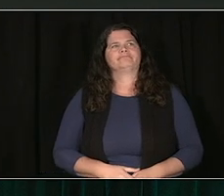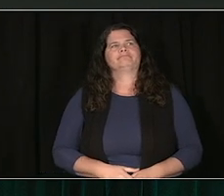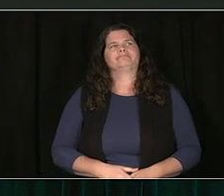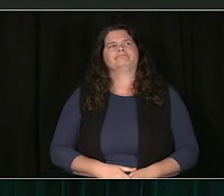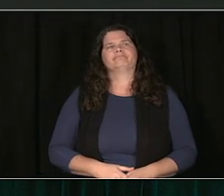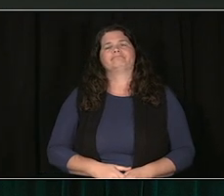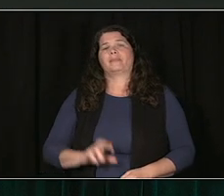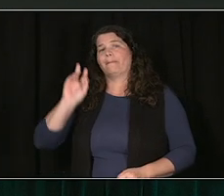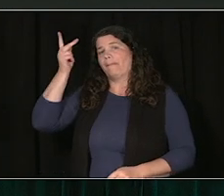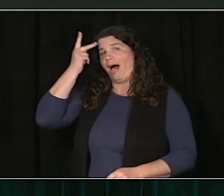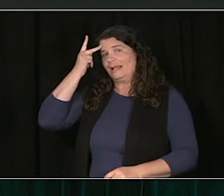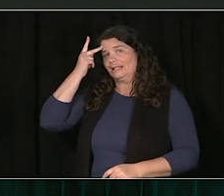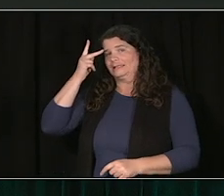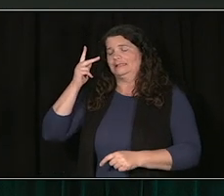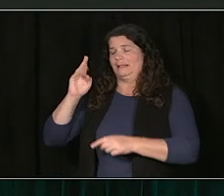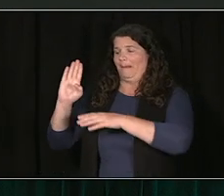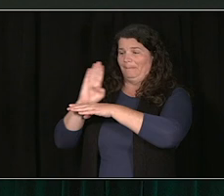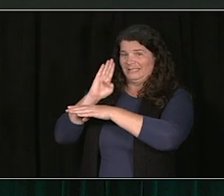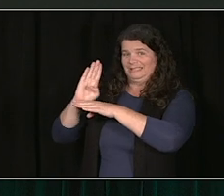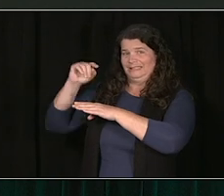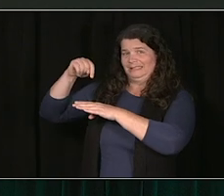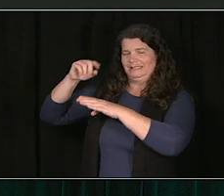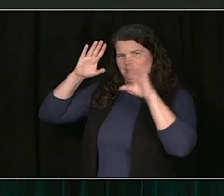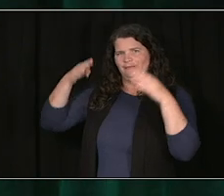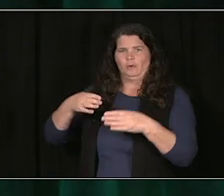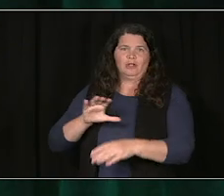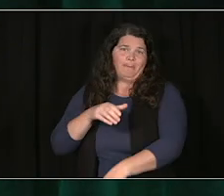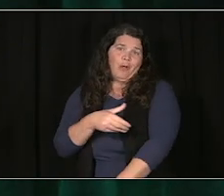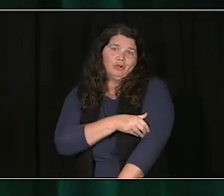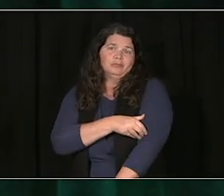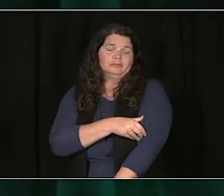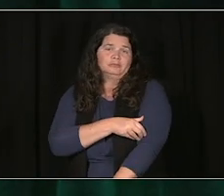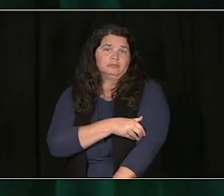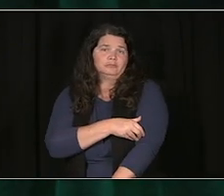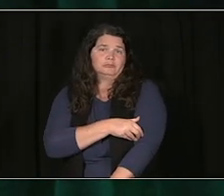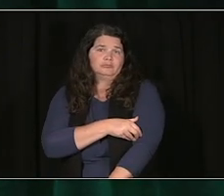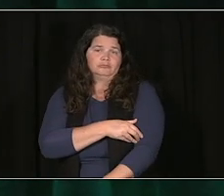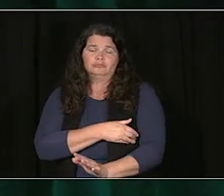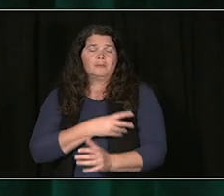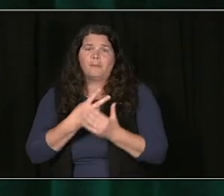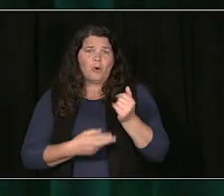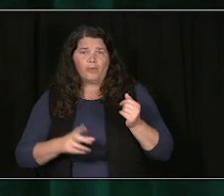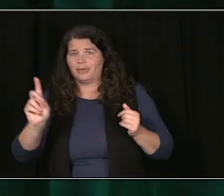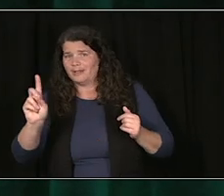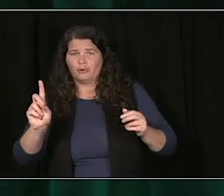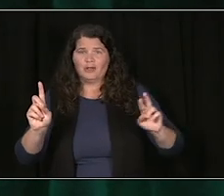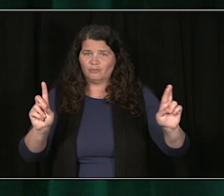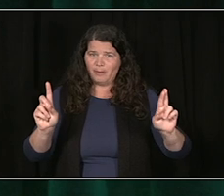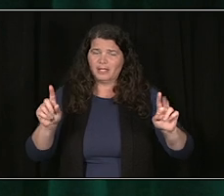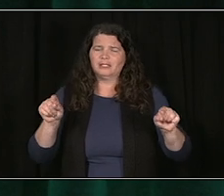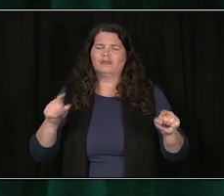power. And I note that both sides of the aisle recognize